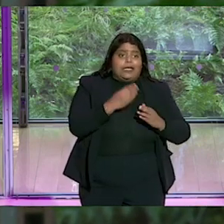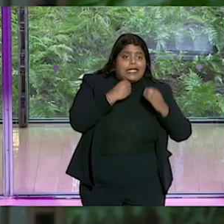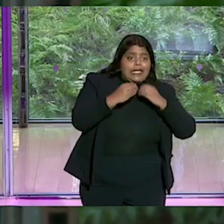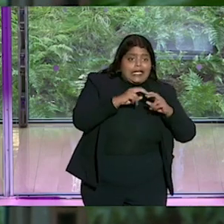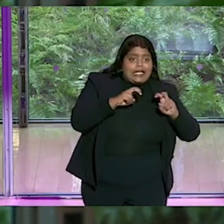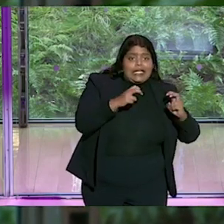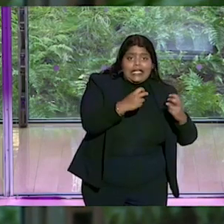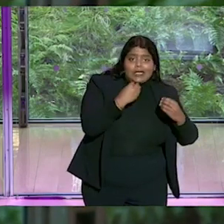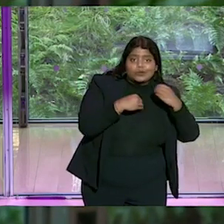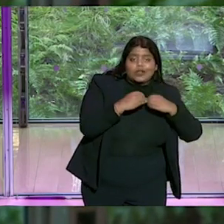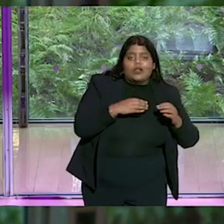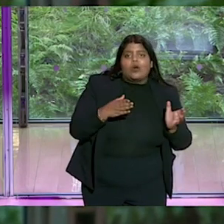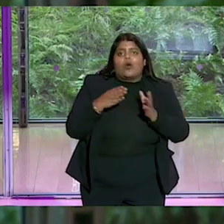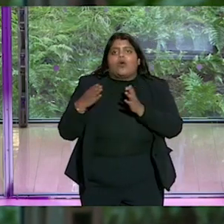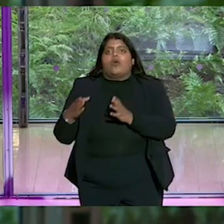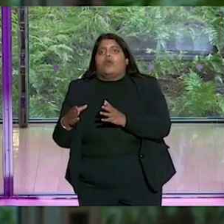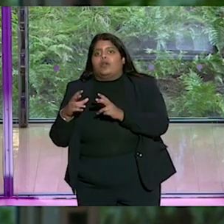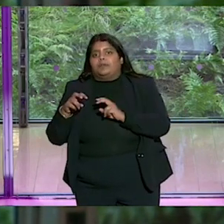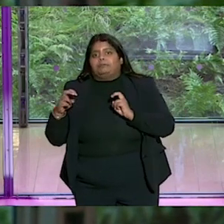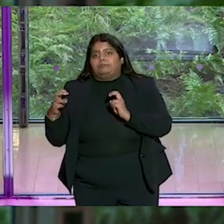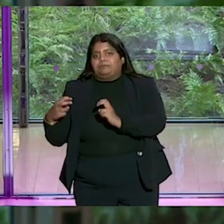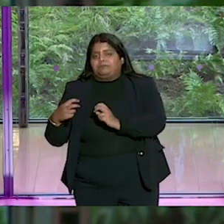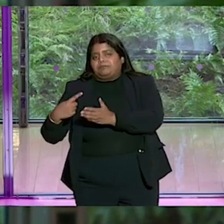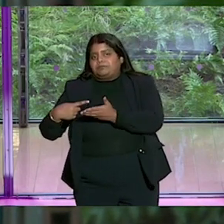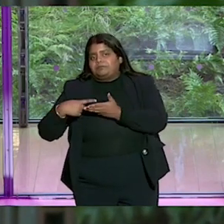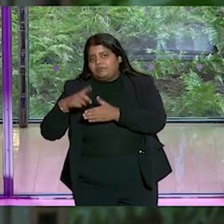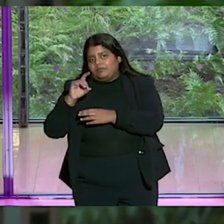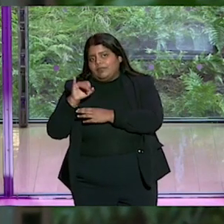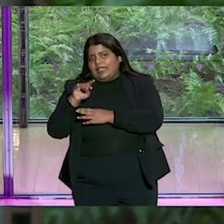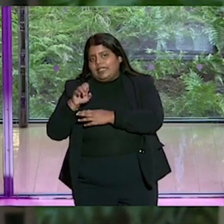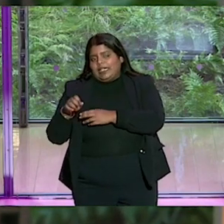around data-driven decision-making.